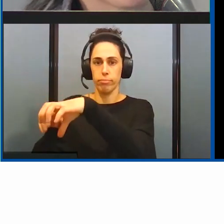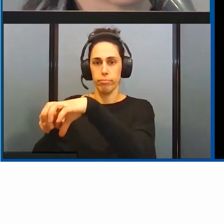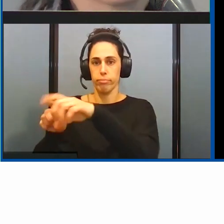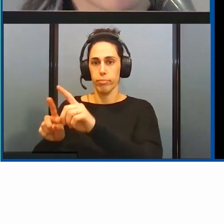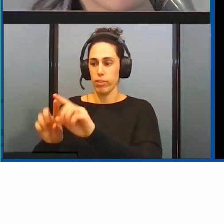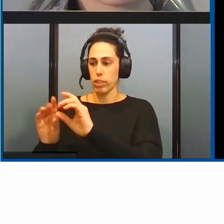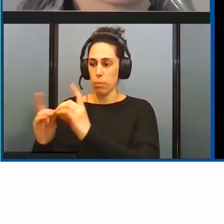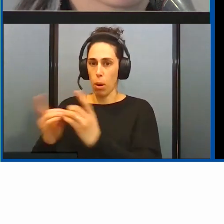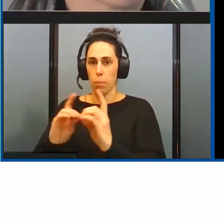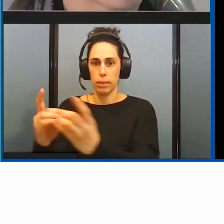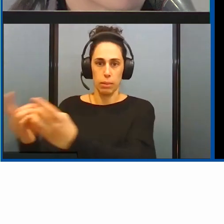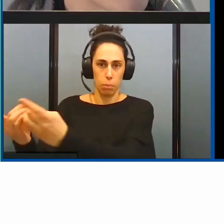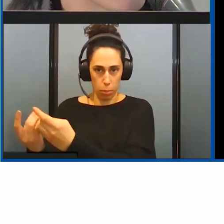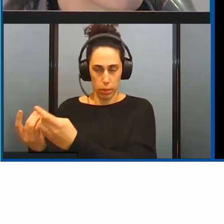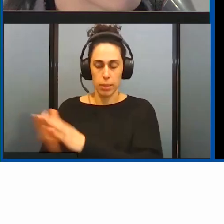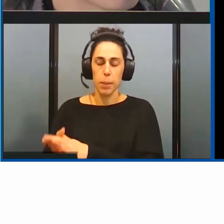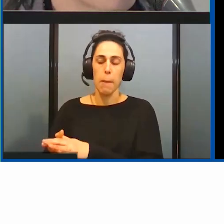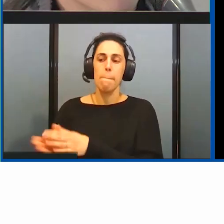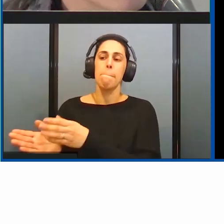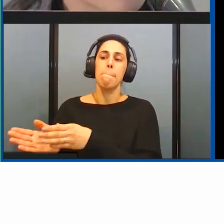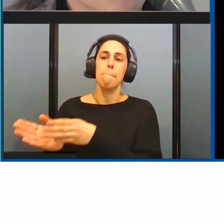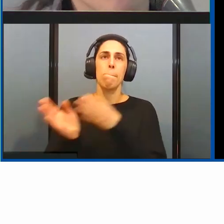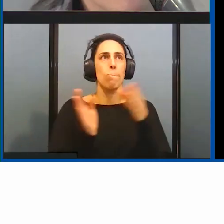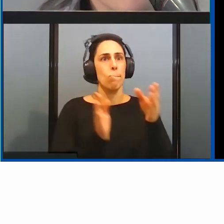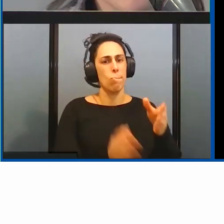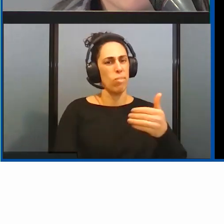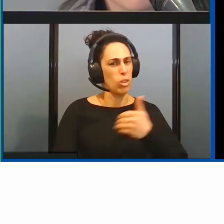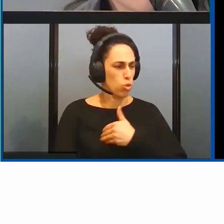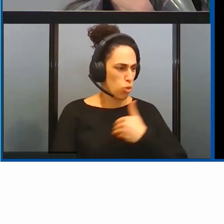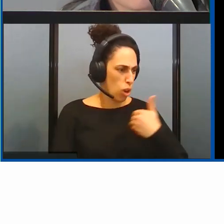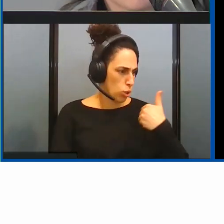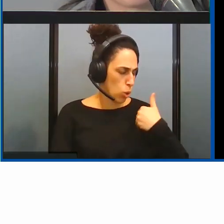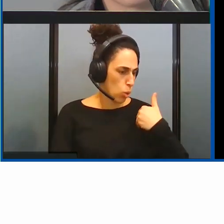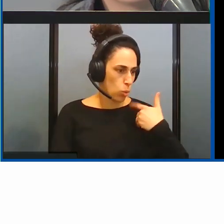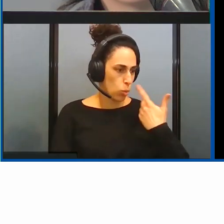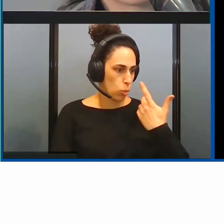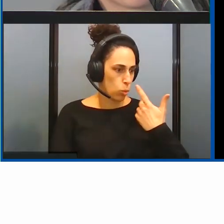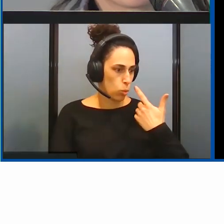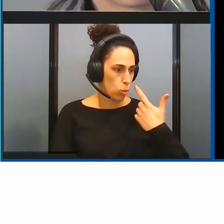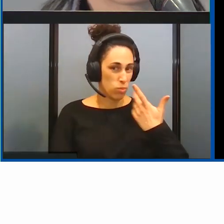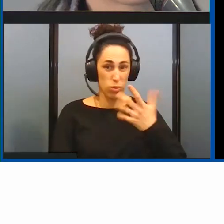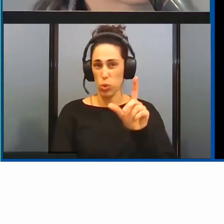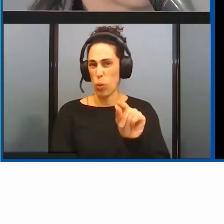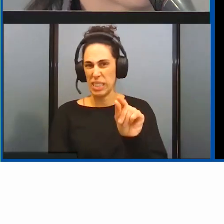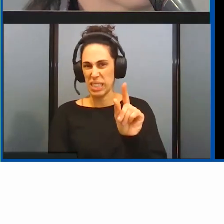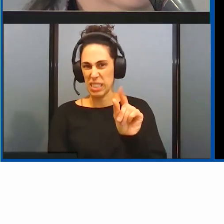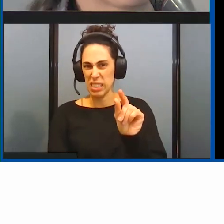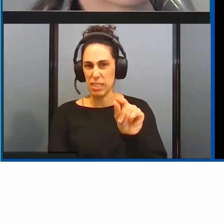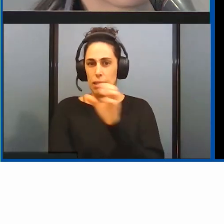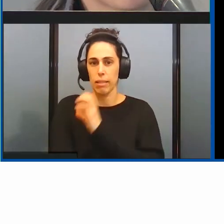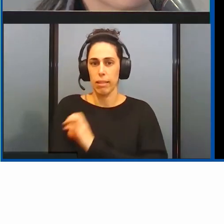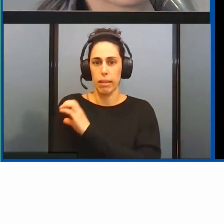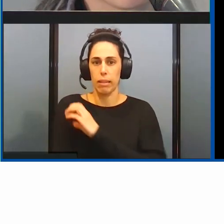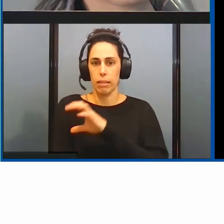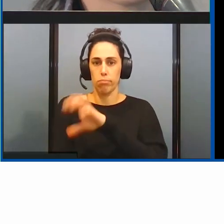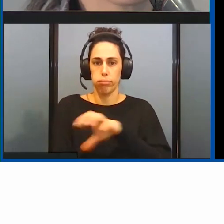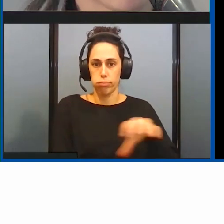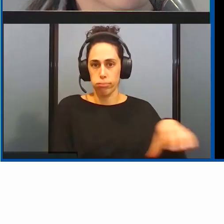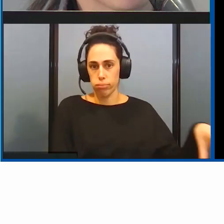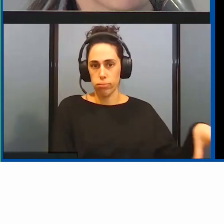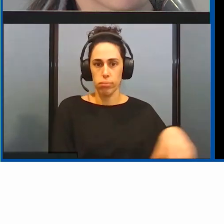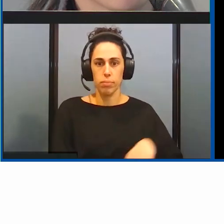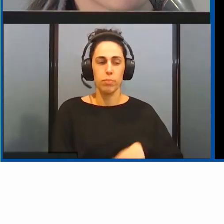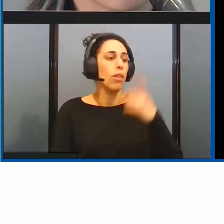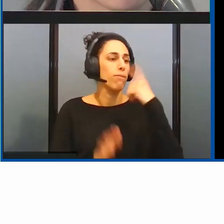in Toronto, we have, 20 or more of those clinics that cover the different areas. So I gave an example.